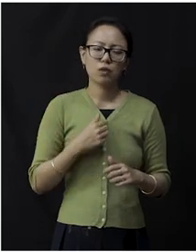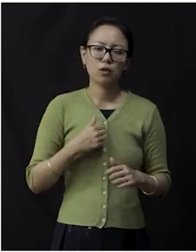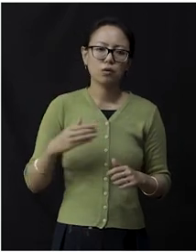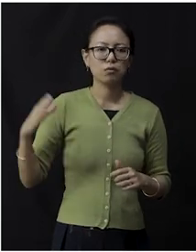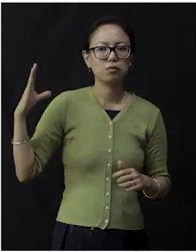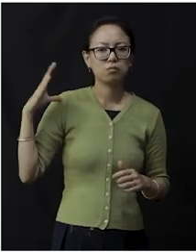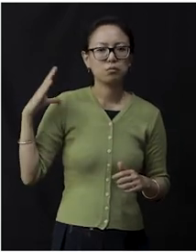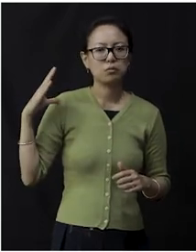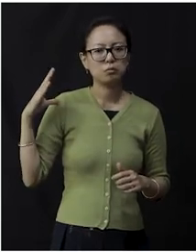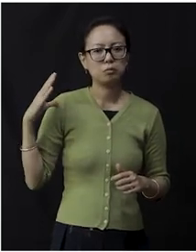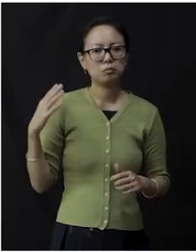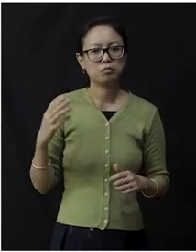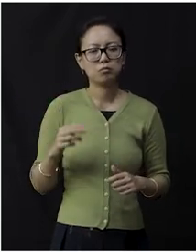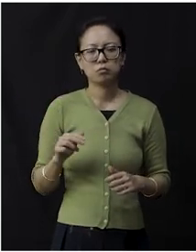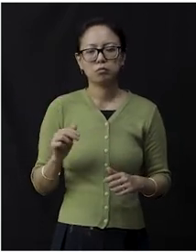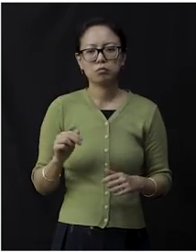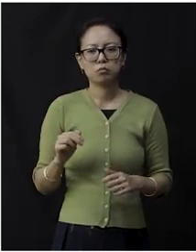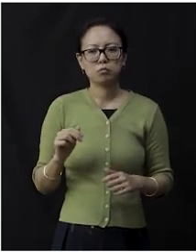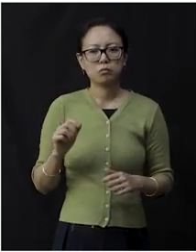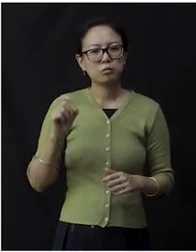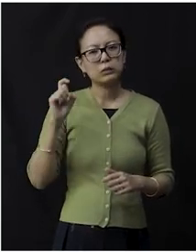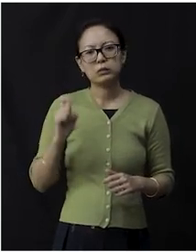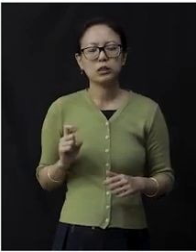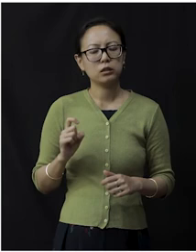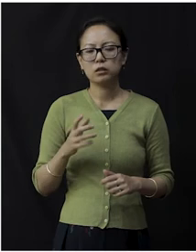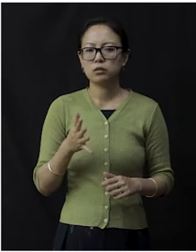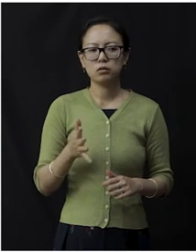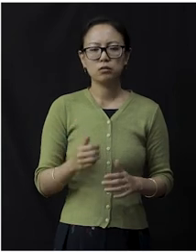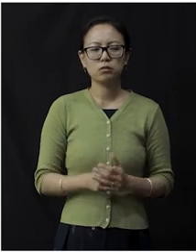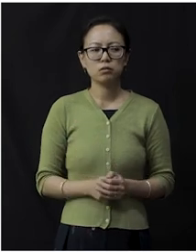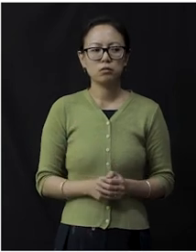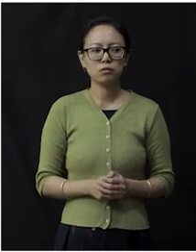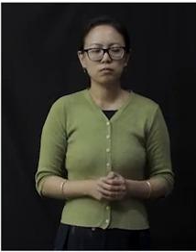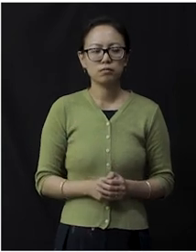Quickly, you can give me the answers on the count of three. Crocodile wanted to.